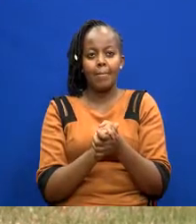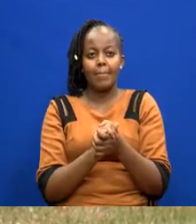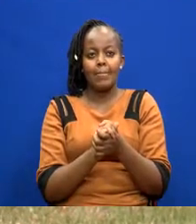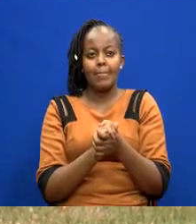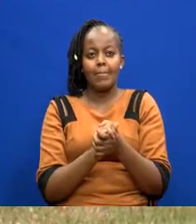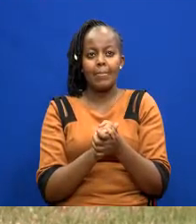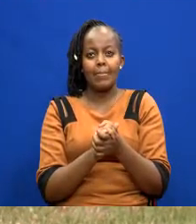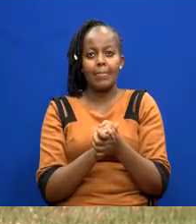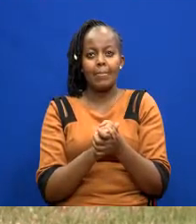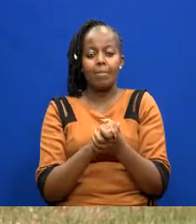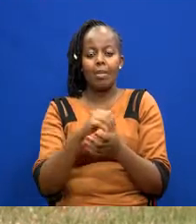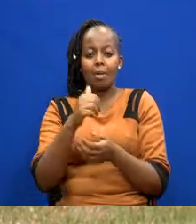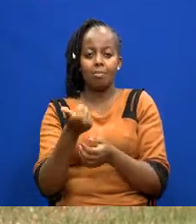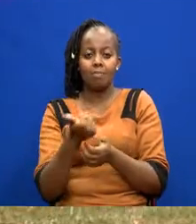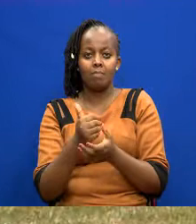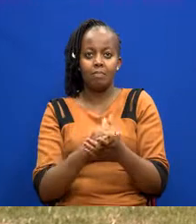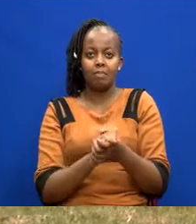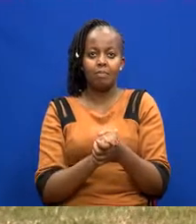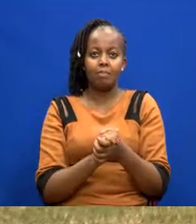All right. Last time.